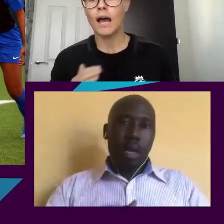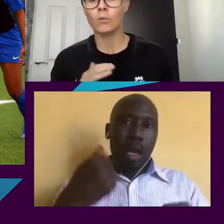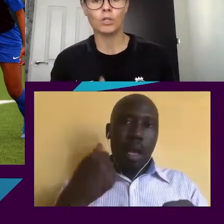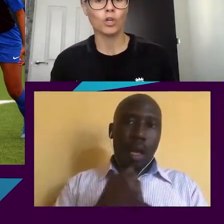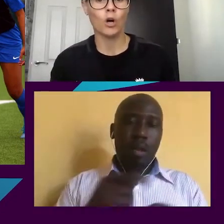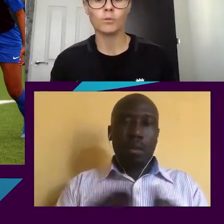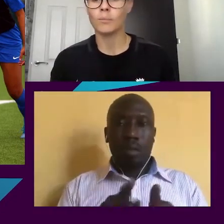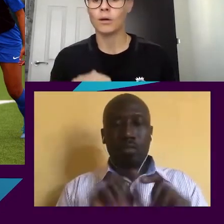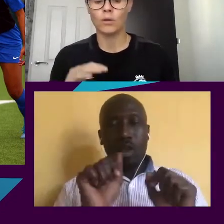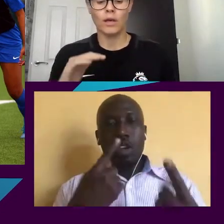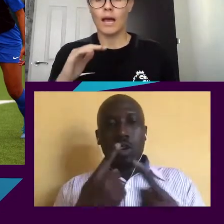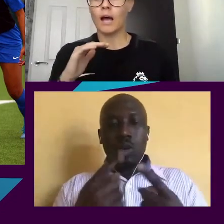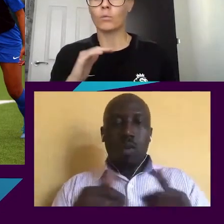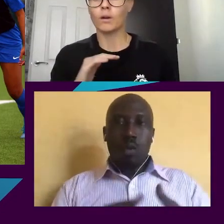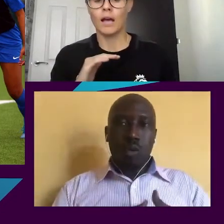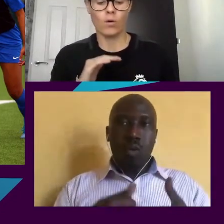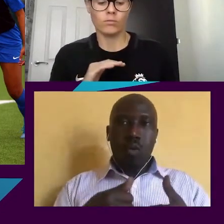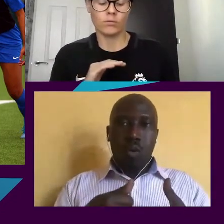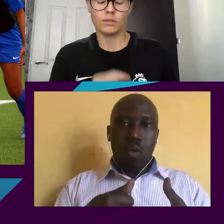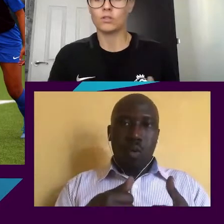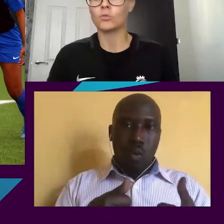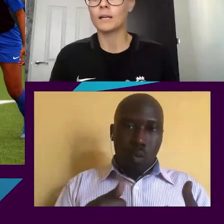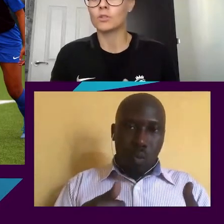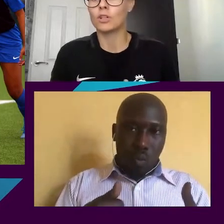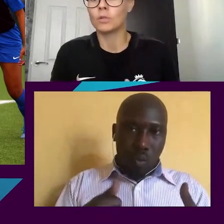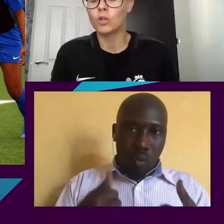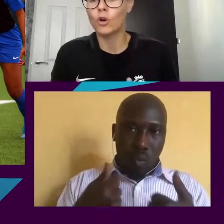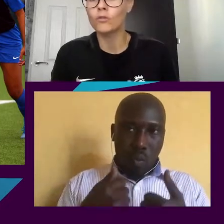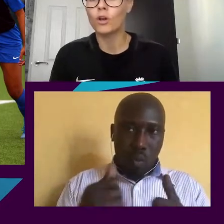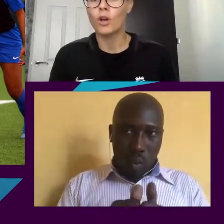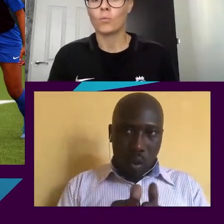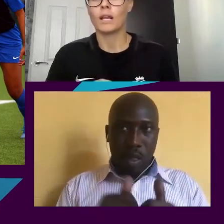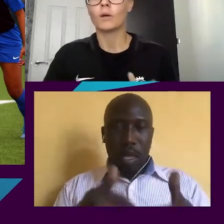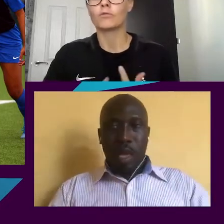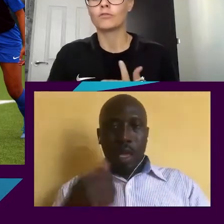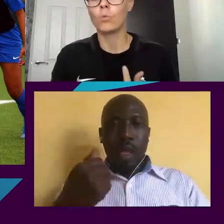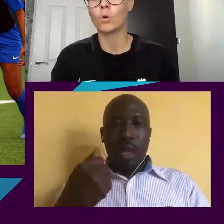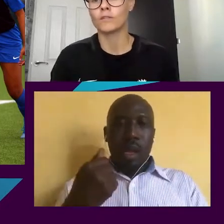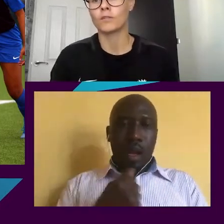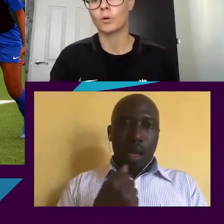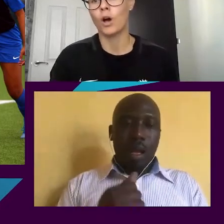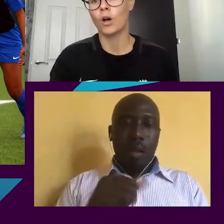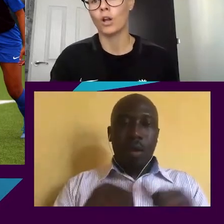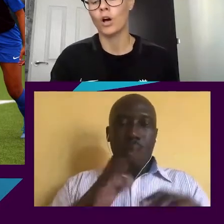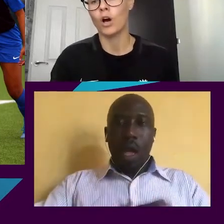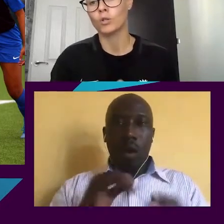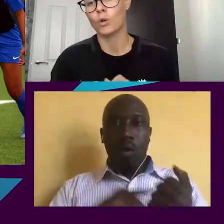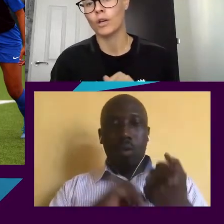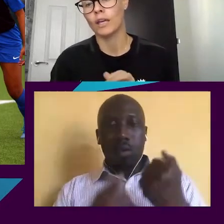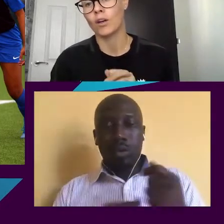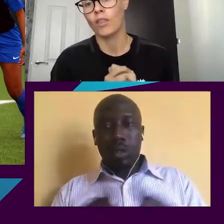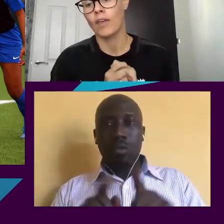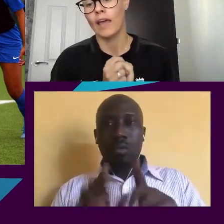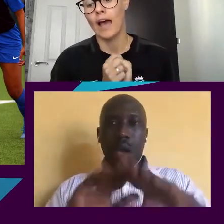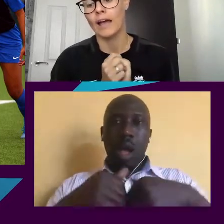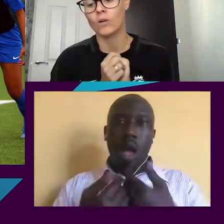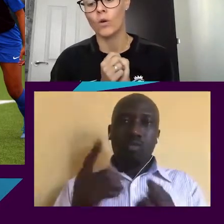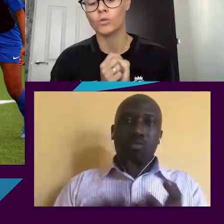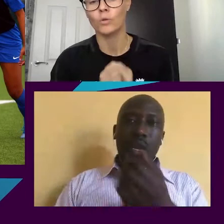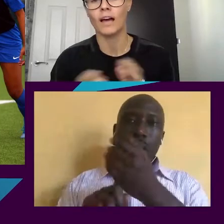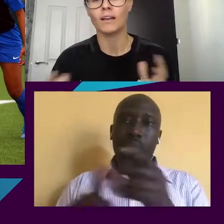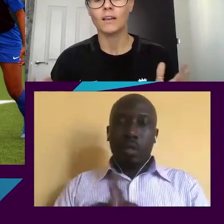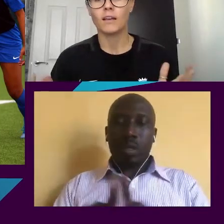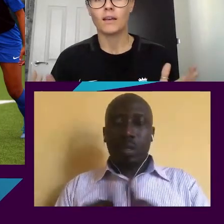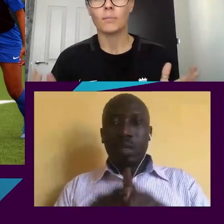about our jobs, about how sometimes they can be tough, but how the rewards, if you put a lot of hard work in, are there.